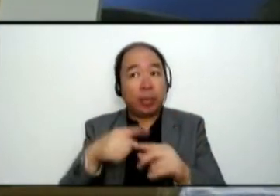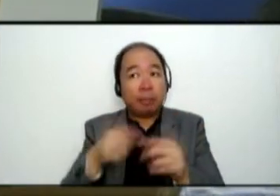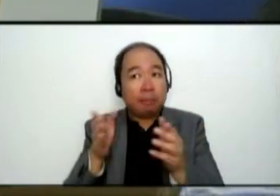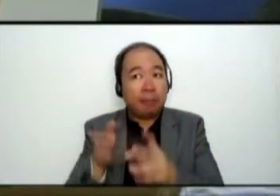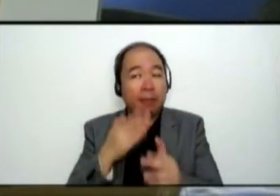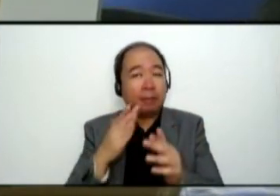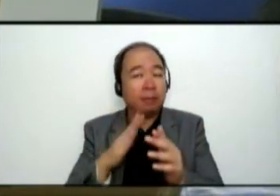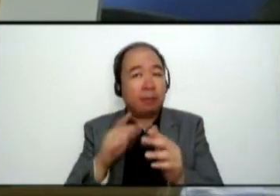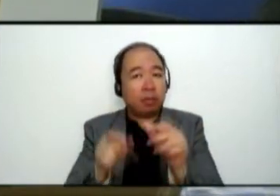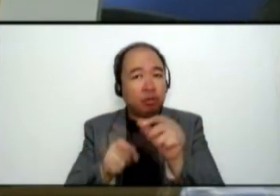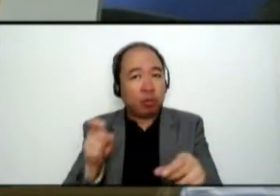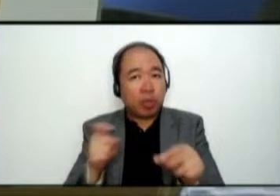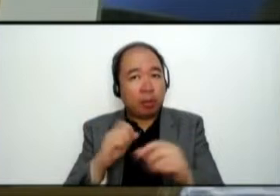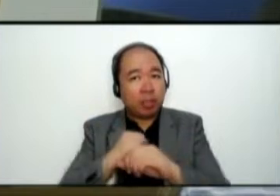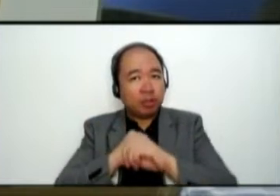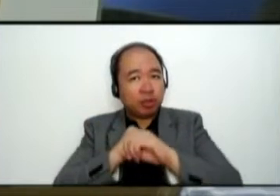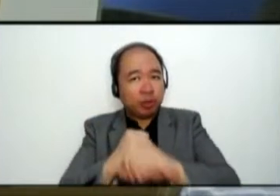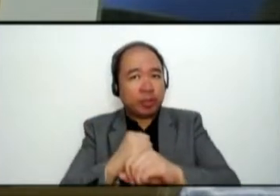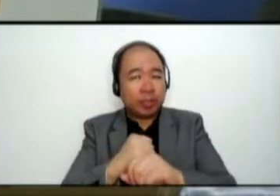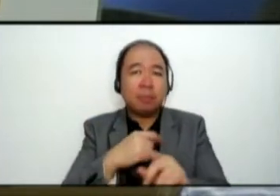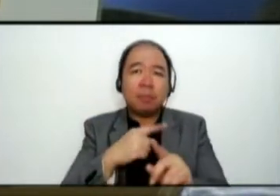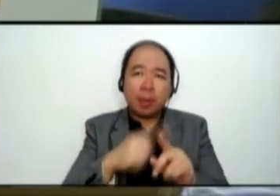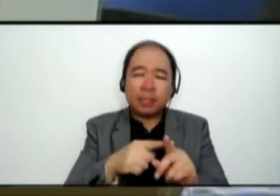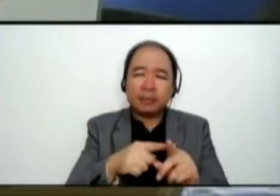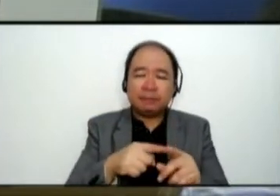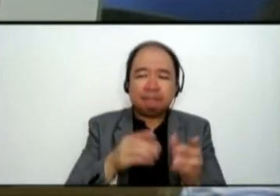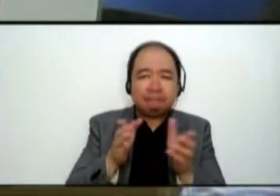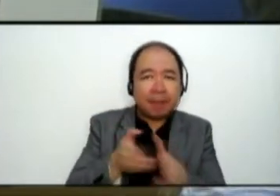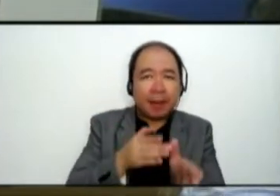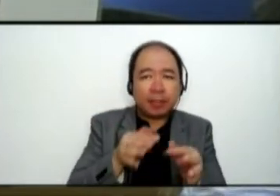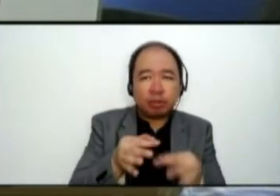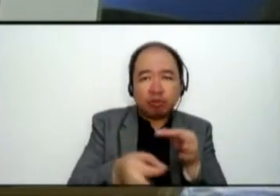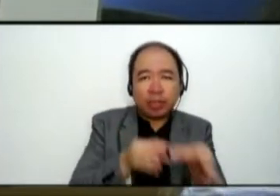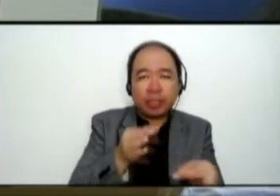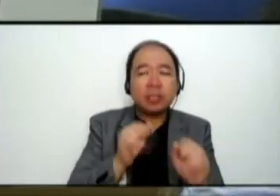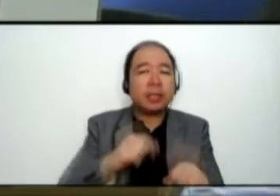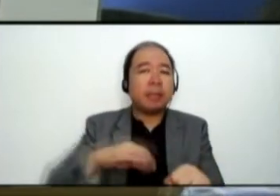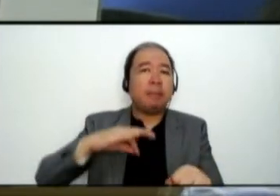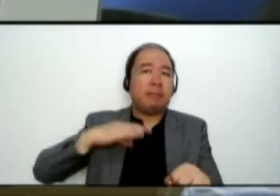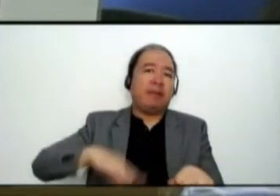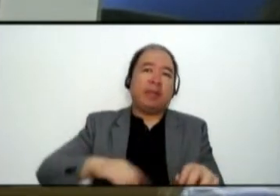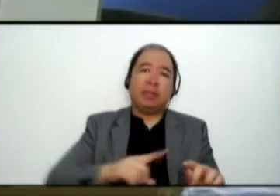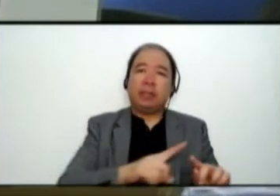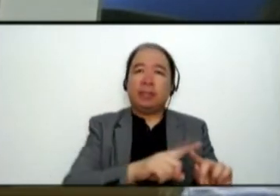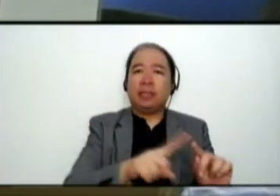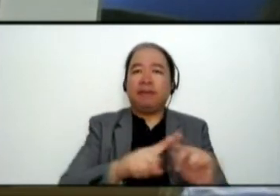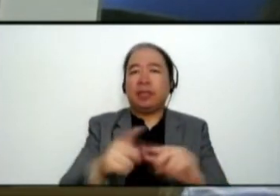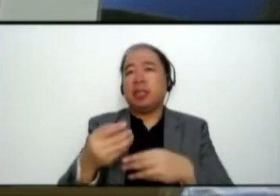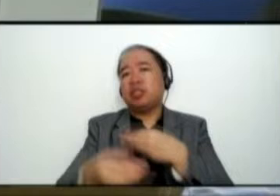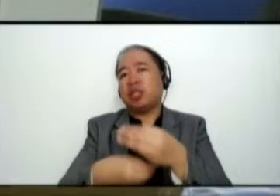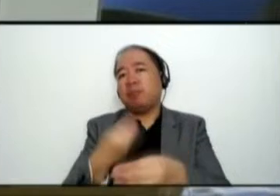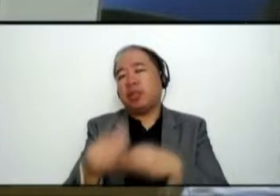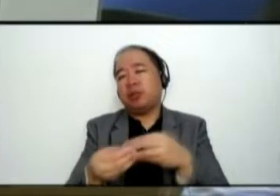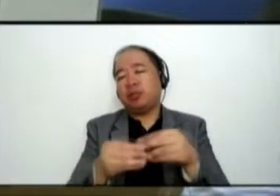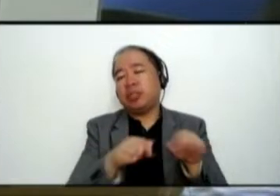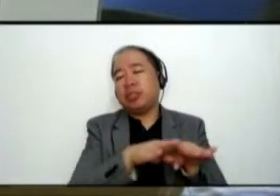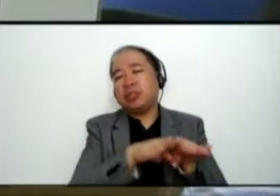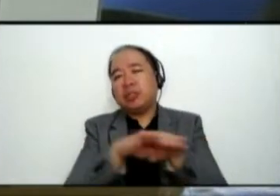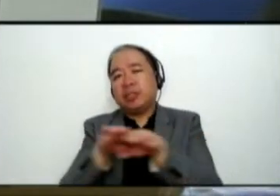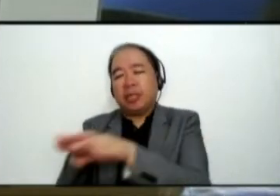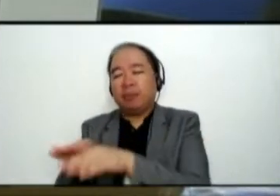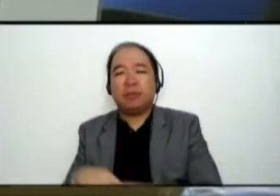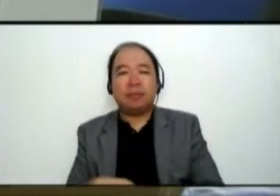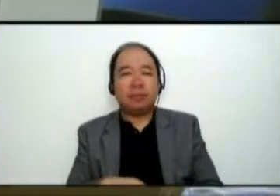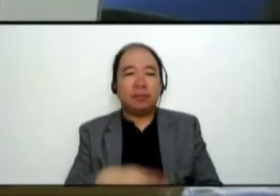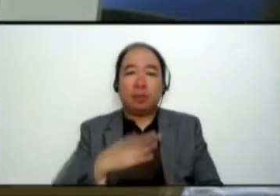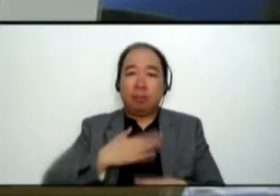protection strategies that can benefit generations simultaneously. My work indicates